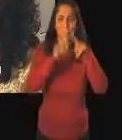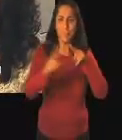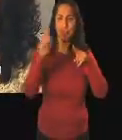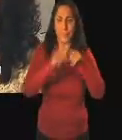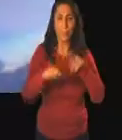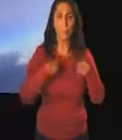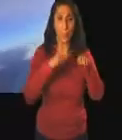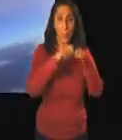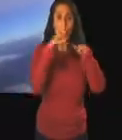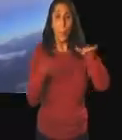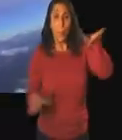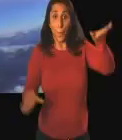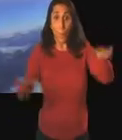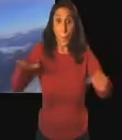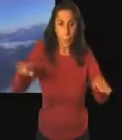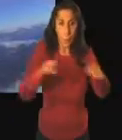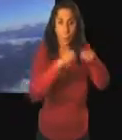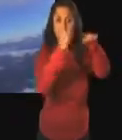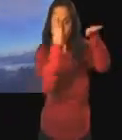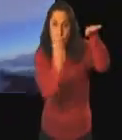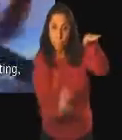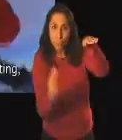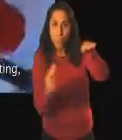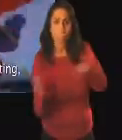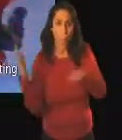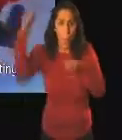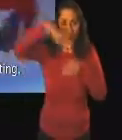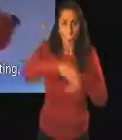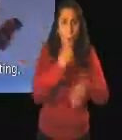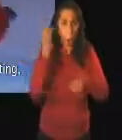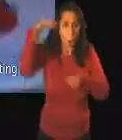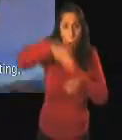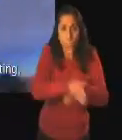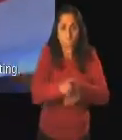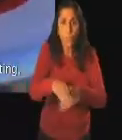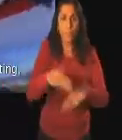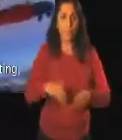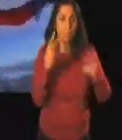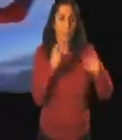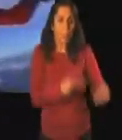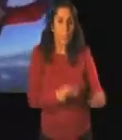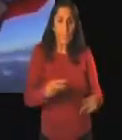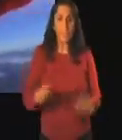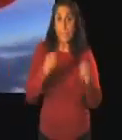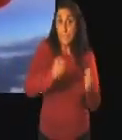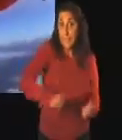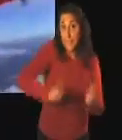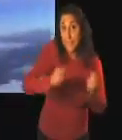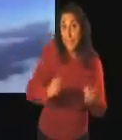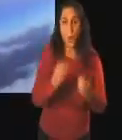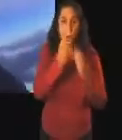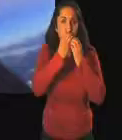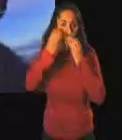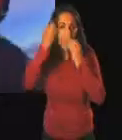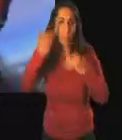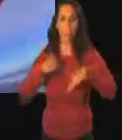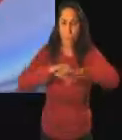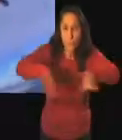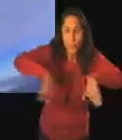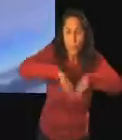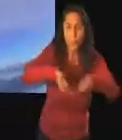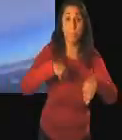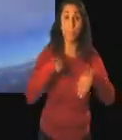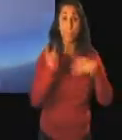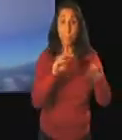sorts of things from skydiving, bungee jumping, black water acting, street parties, skiing,